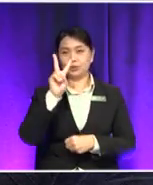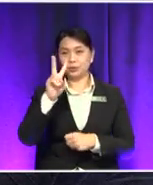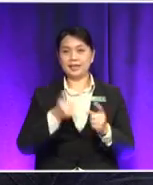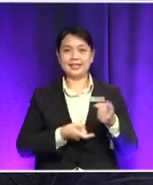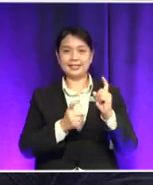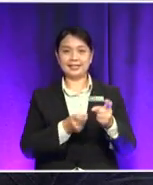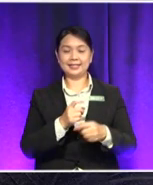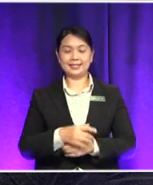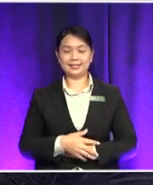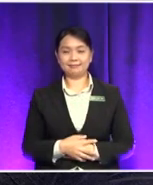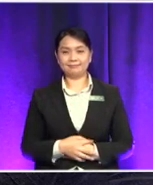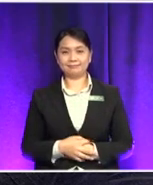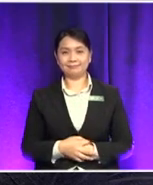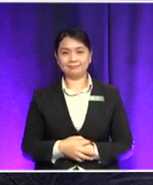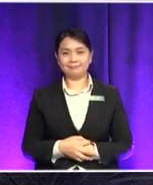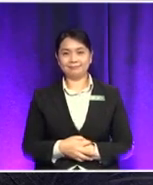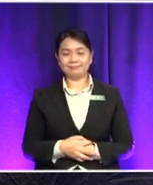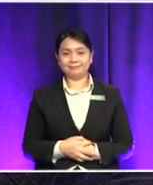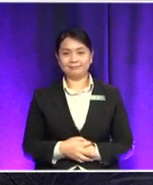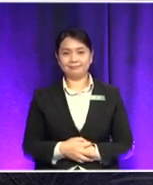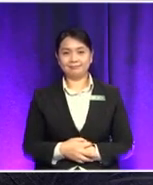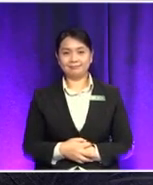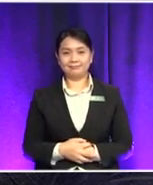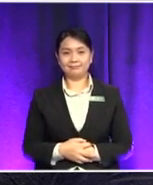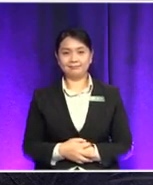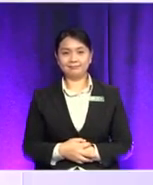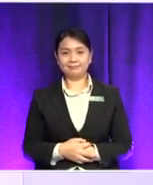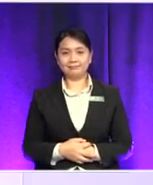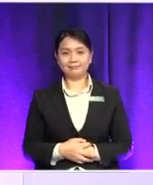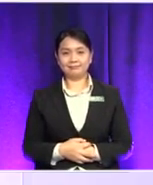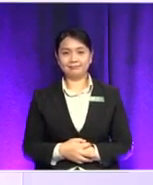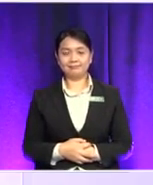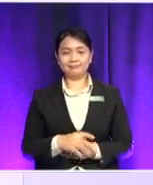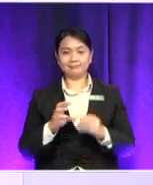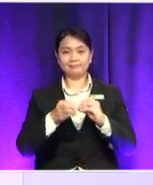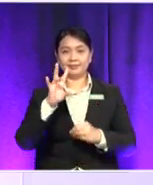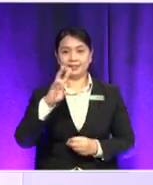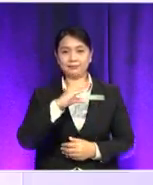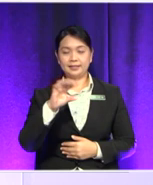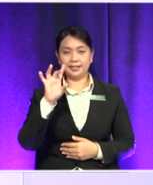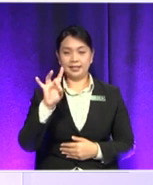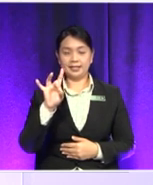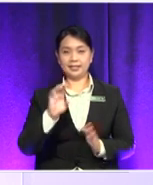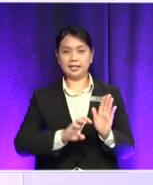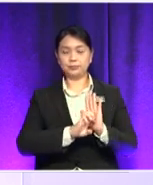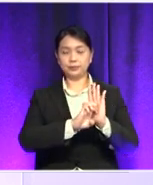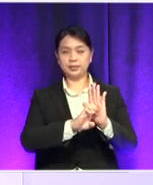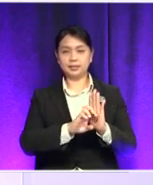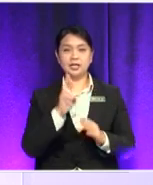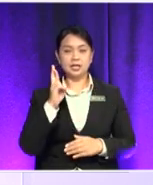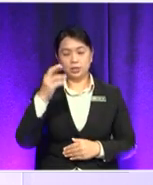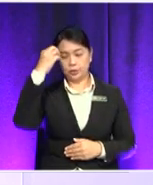are you? Shahira. Okay, got it. Okay, number 7 and 8 expresses her opinion in